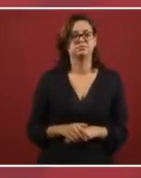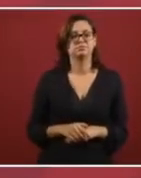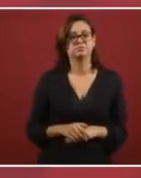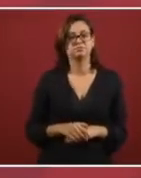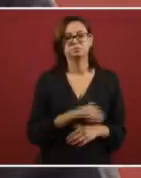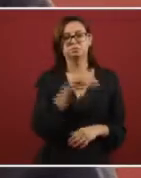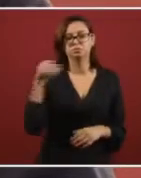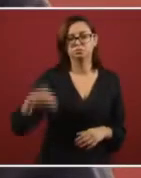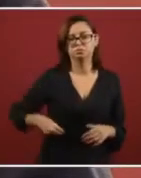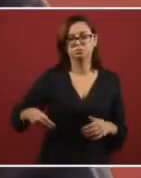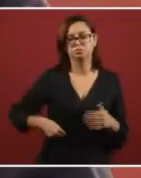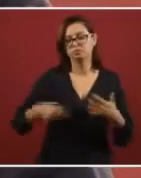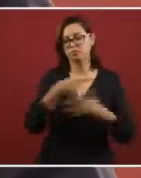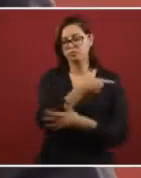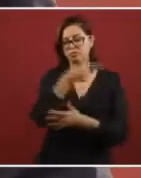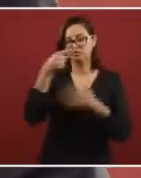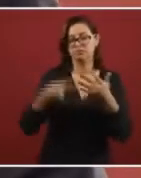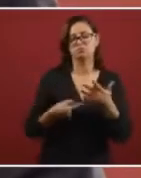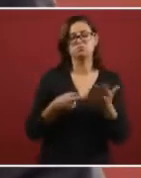they exonerated him.